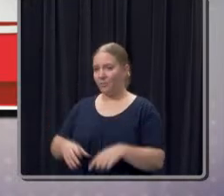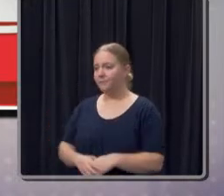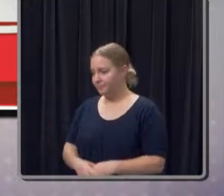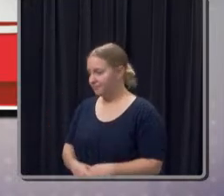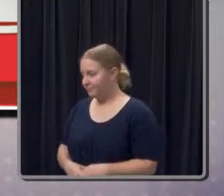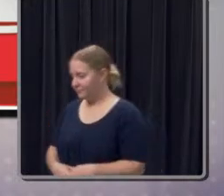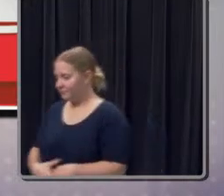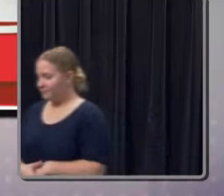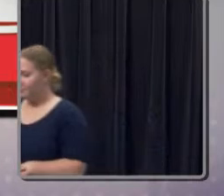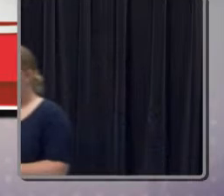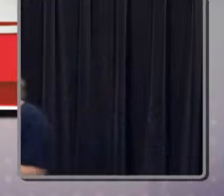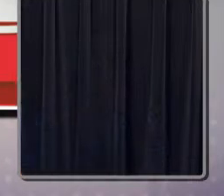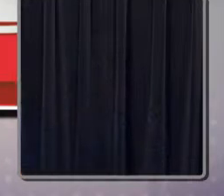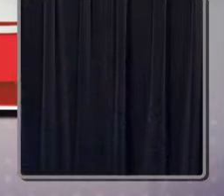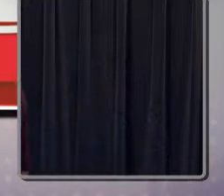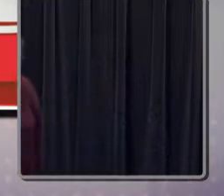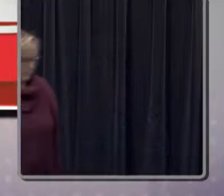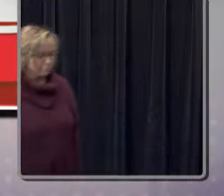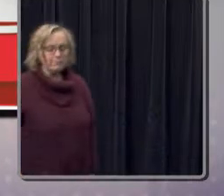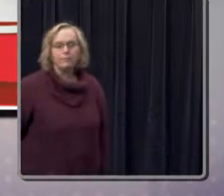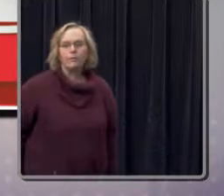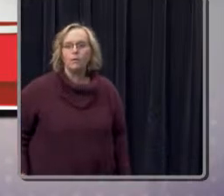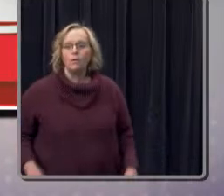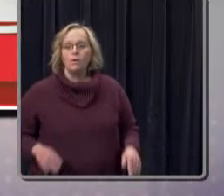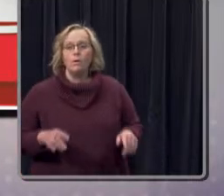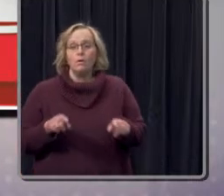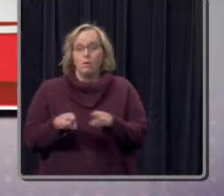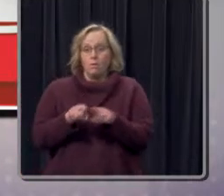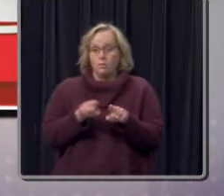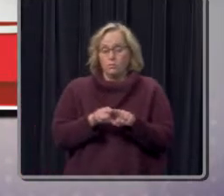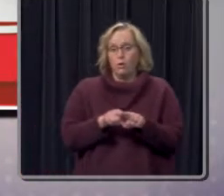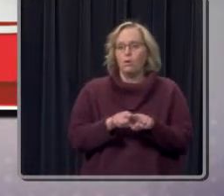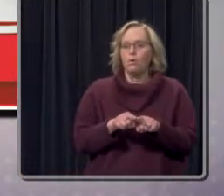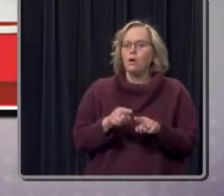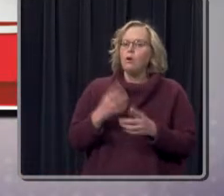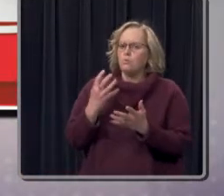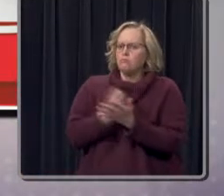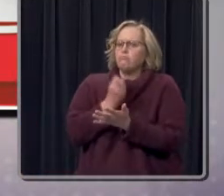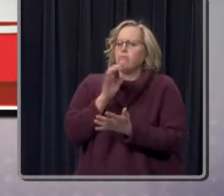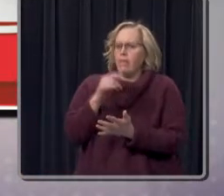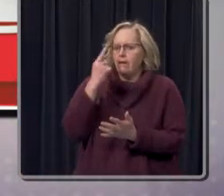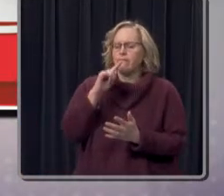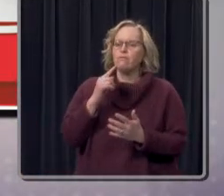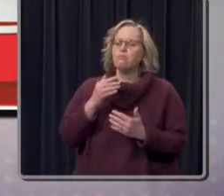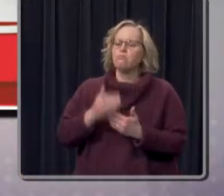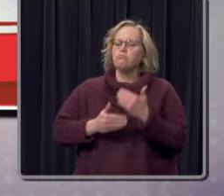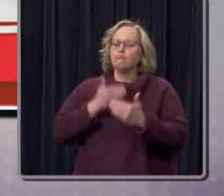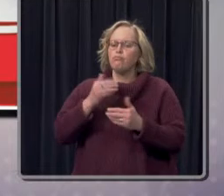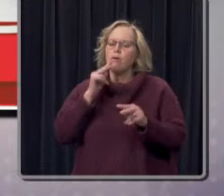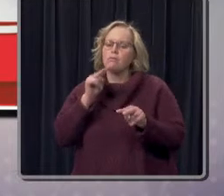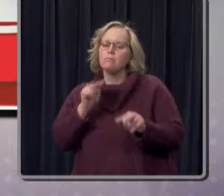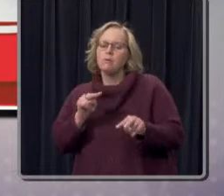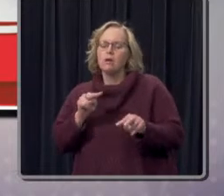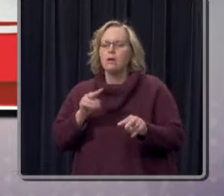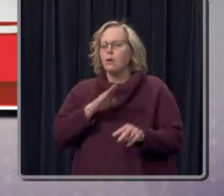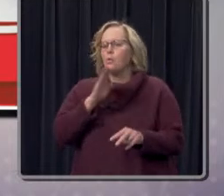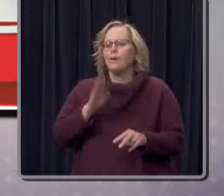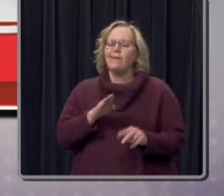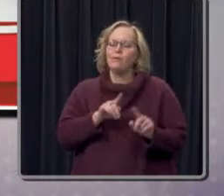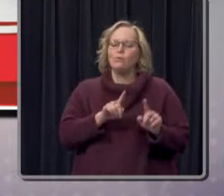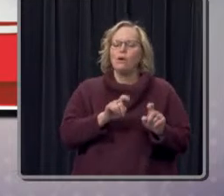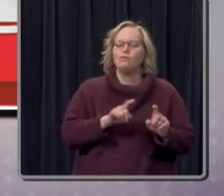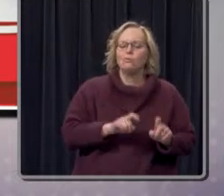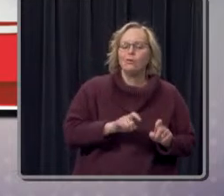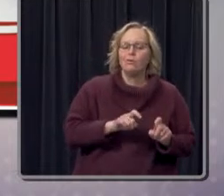In addition to that, we are able to use that for some progress monitoring because we would never do a screener at one point for like fall,